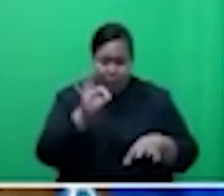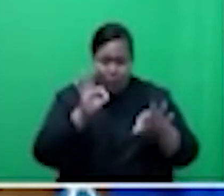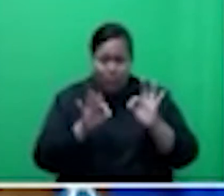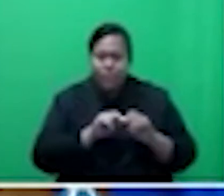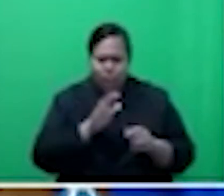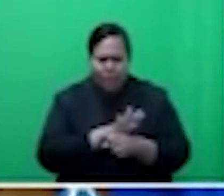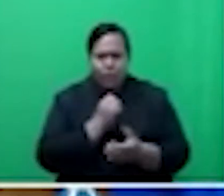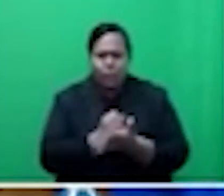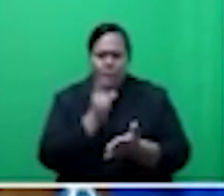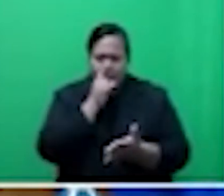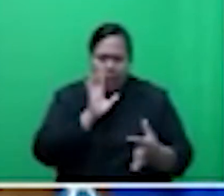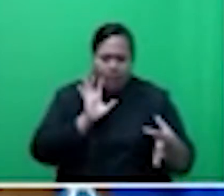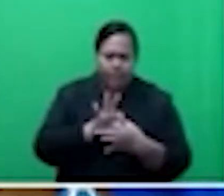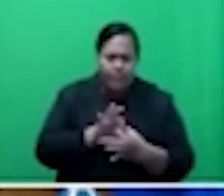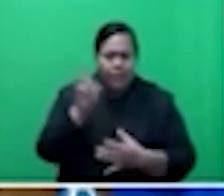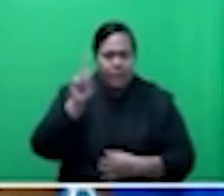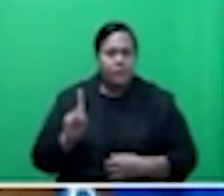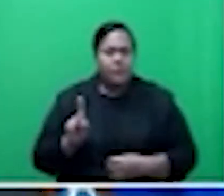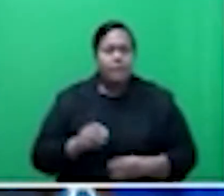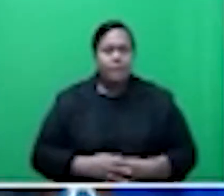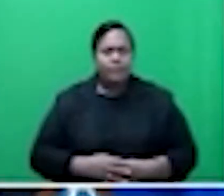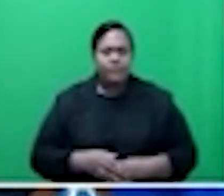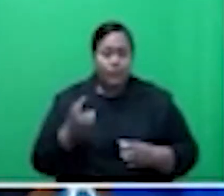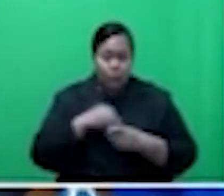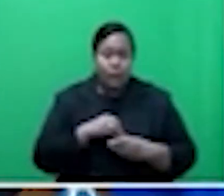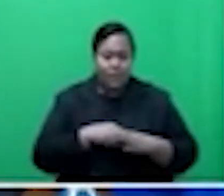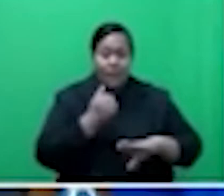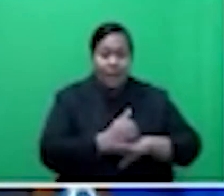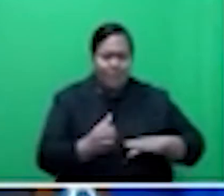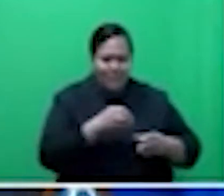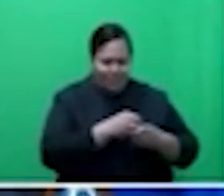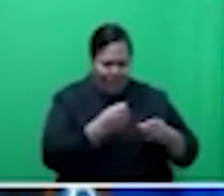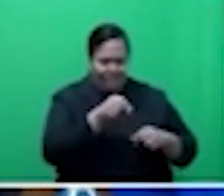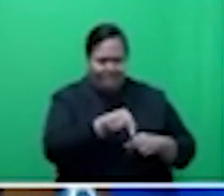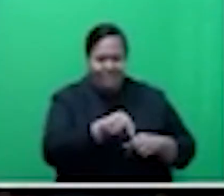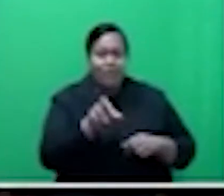sure that people get connected onto the grid, including the government station that we have in Namarendra.